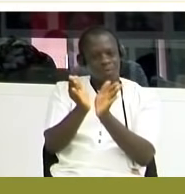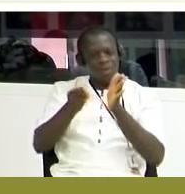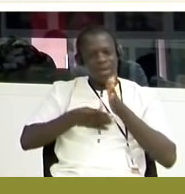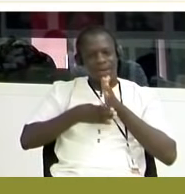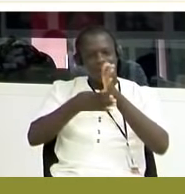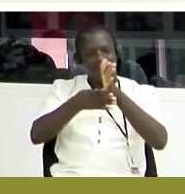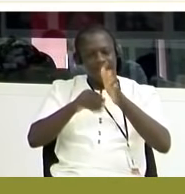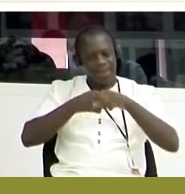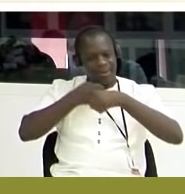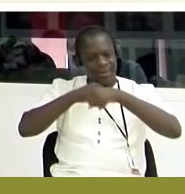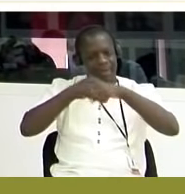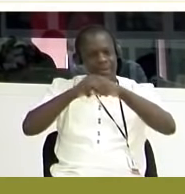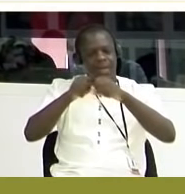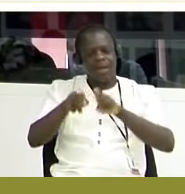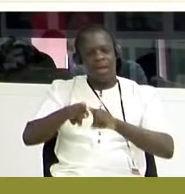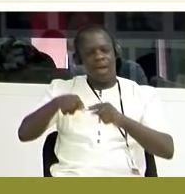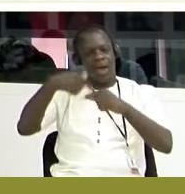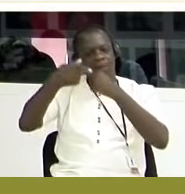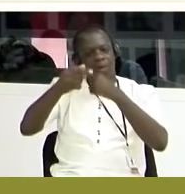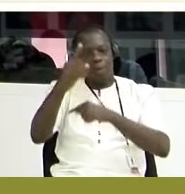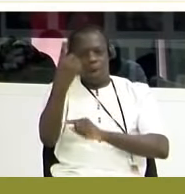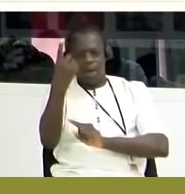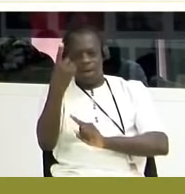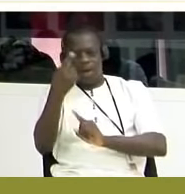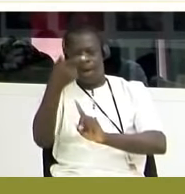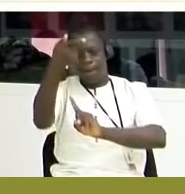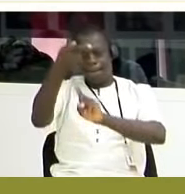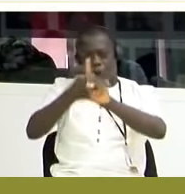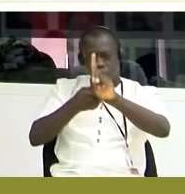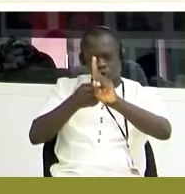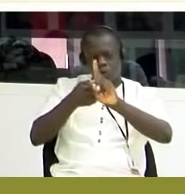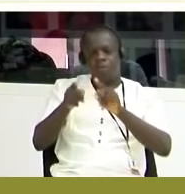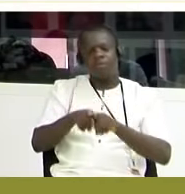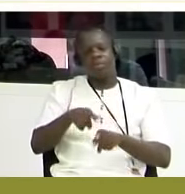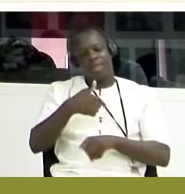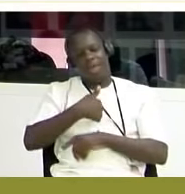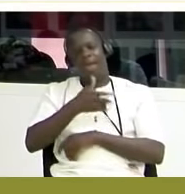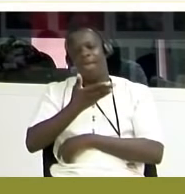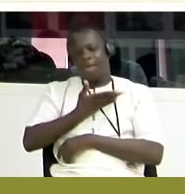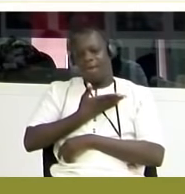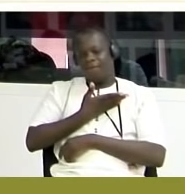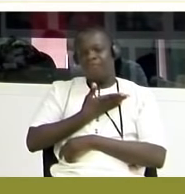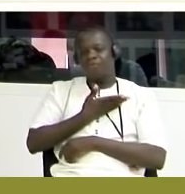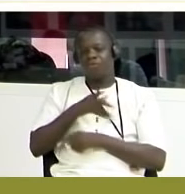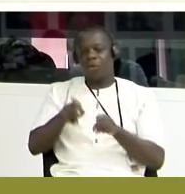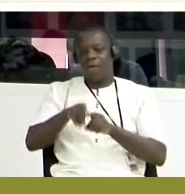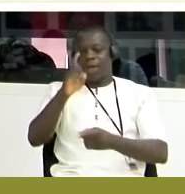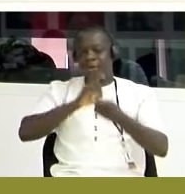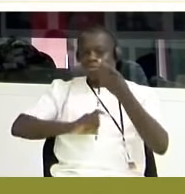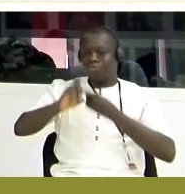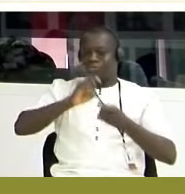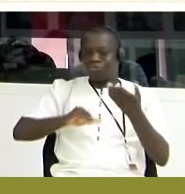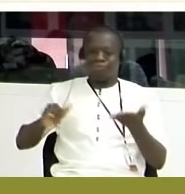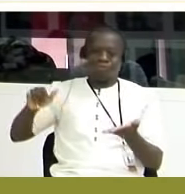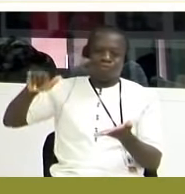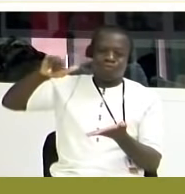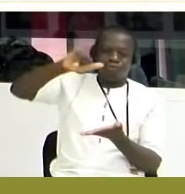training. After 1 month, I had to travel to